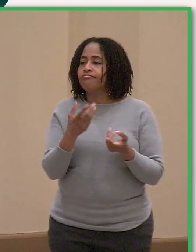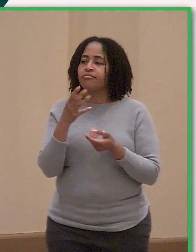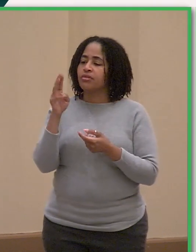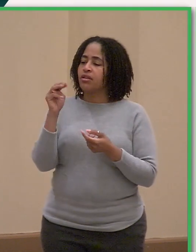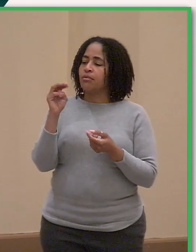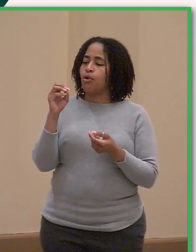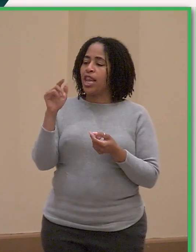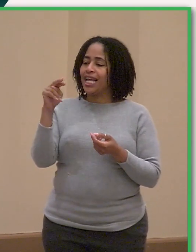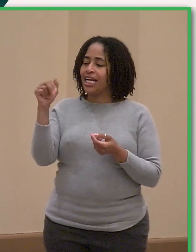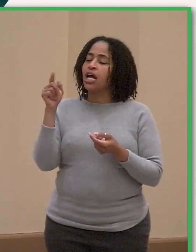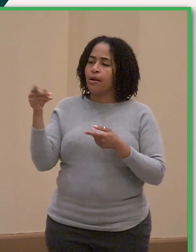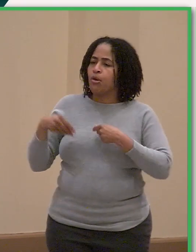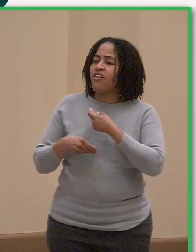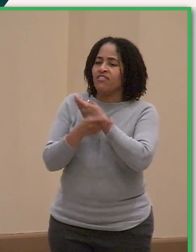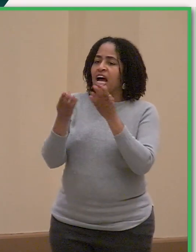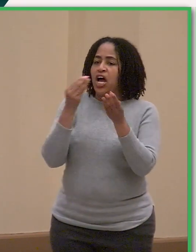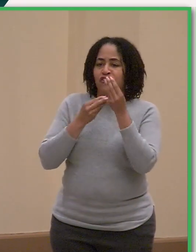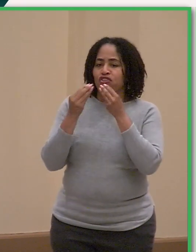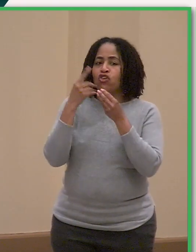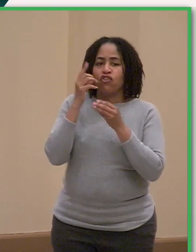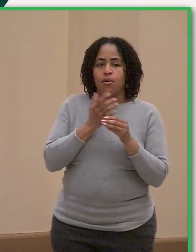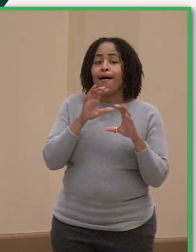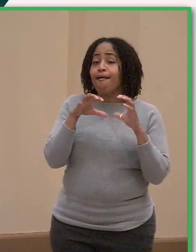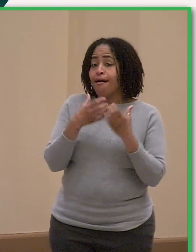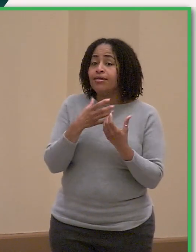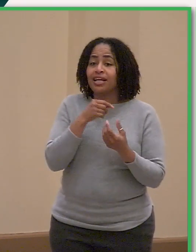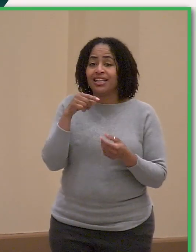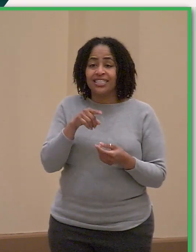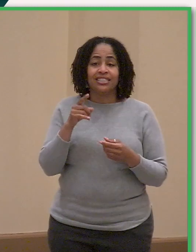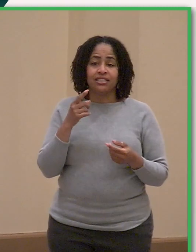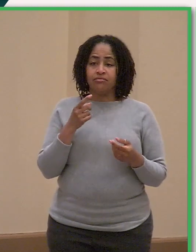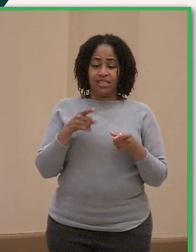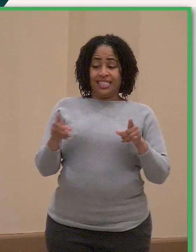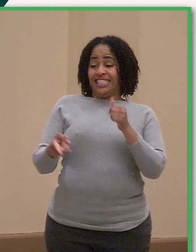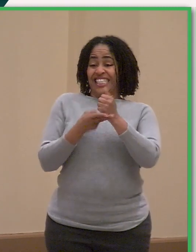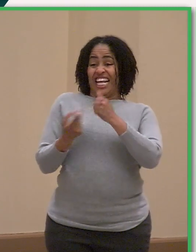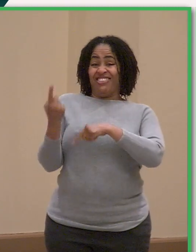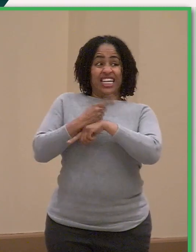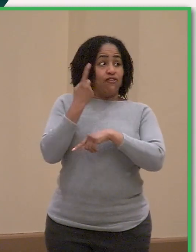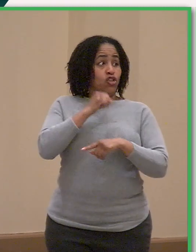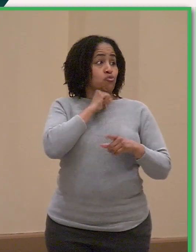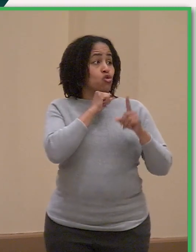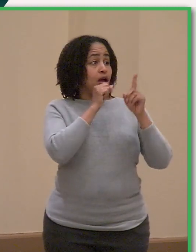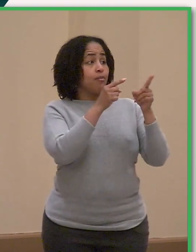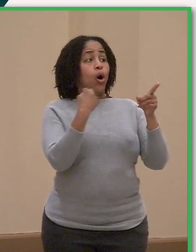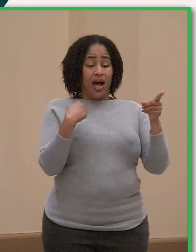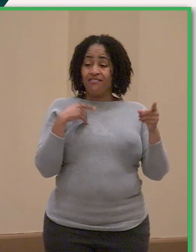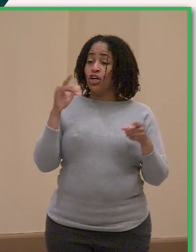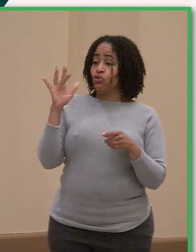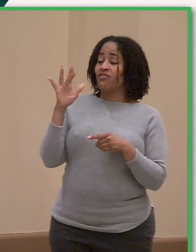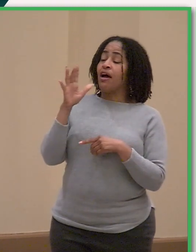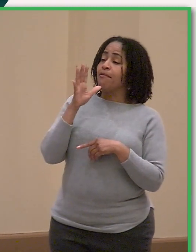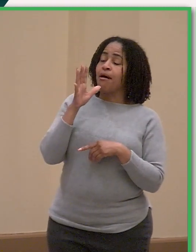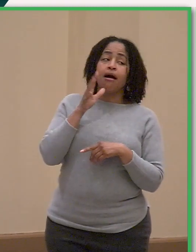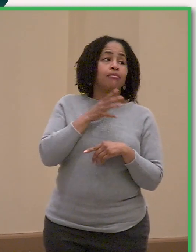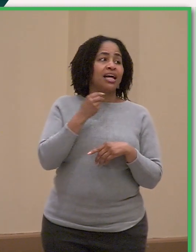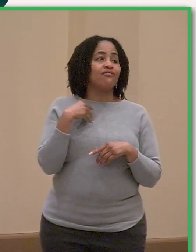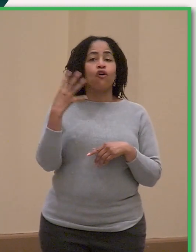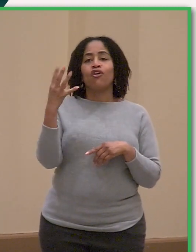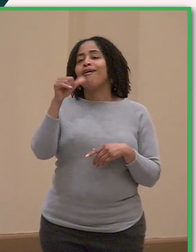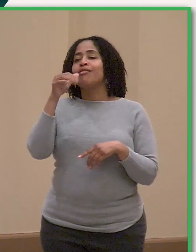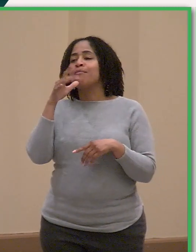they usually provide the food for the classes, and this is to save the date for the prom. We do have our 25 moms, and I have like 4